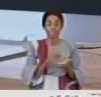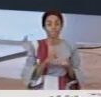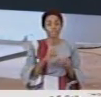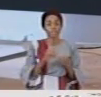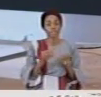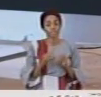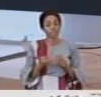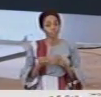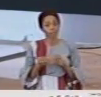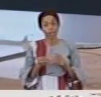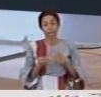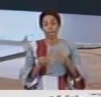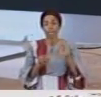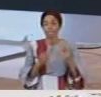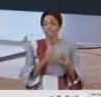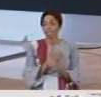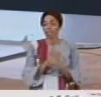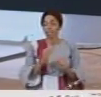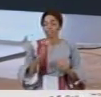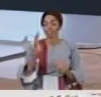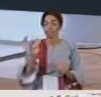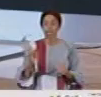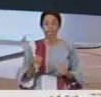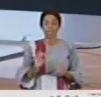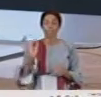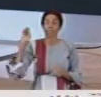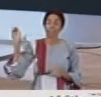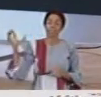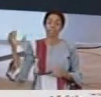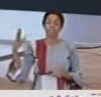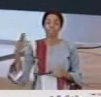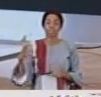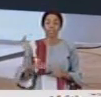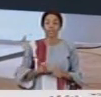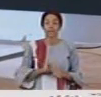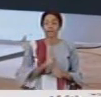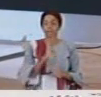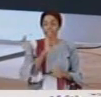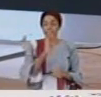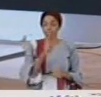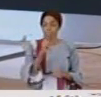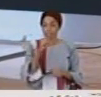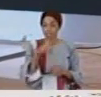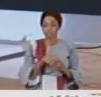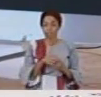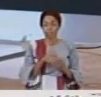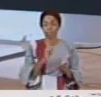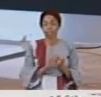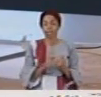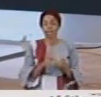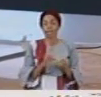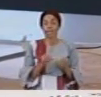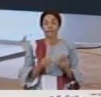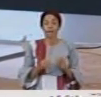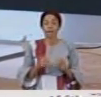you in that number? Saved by grace. Are you in that